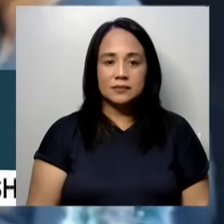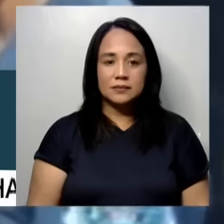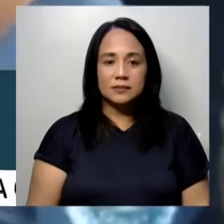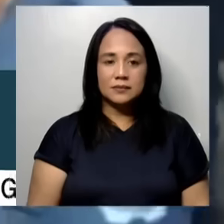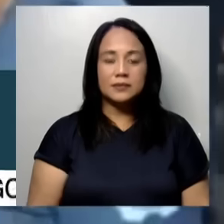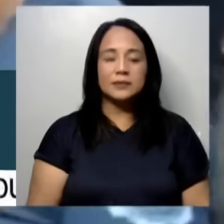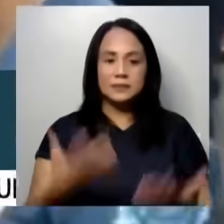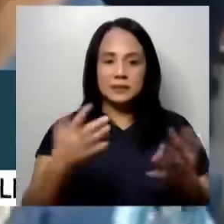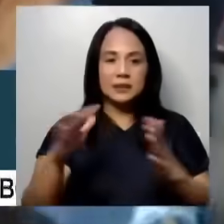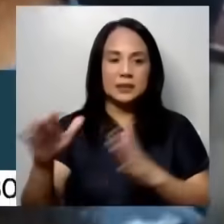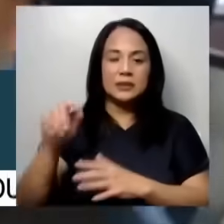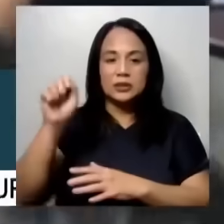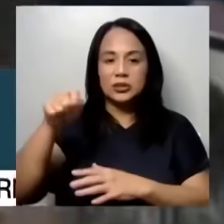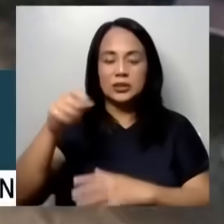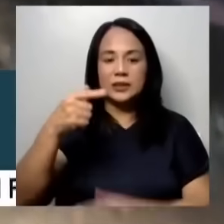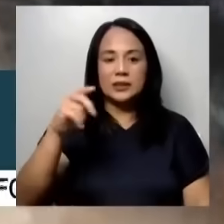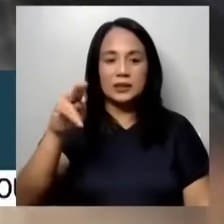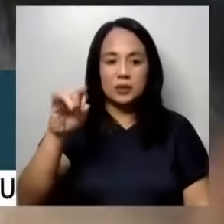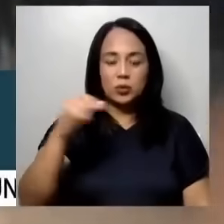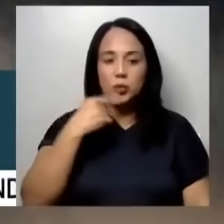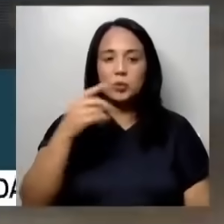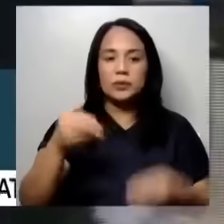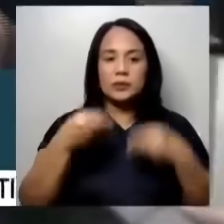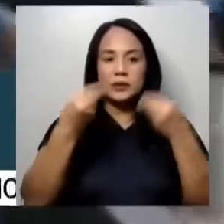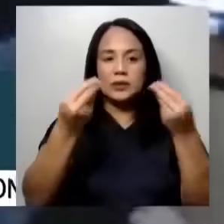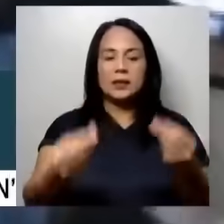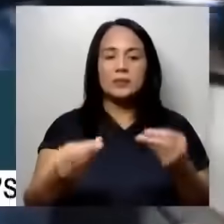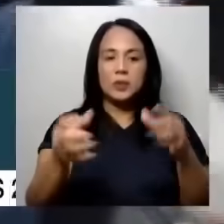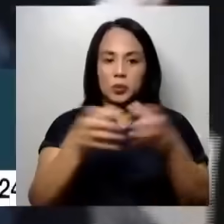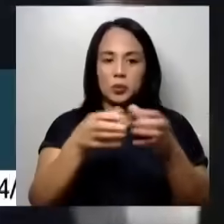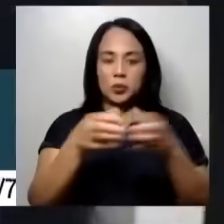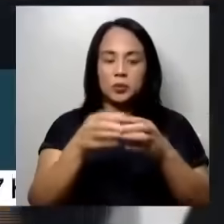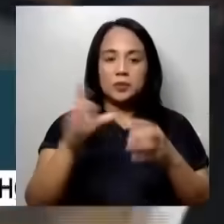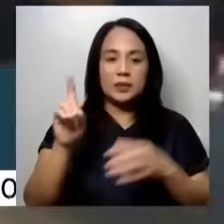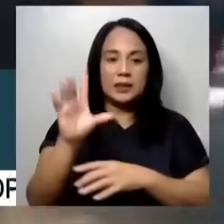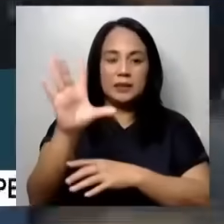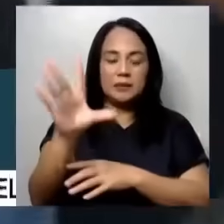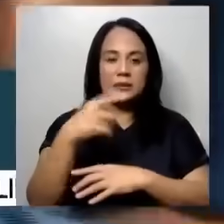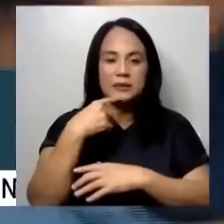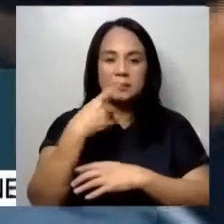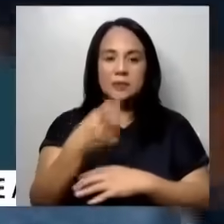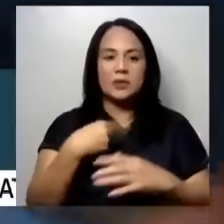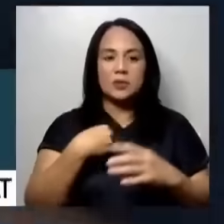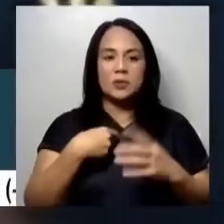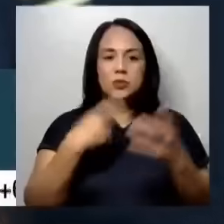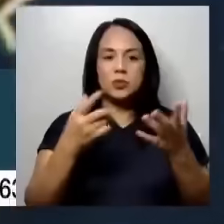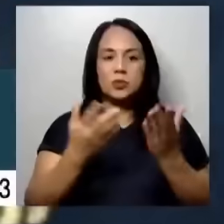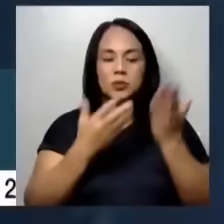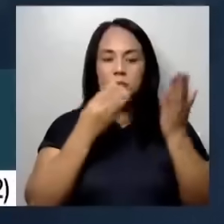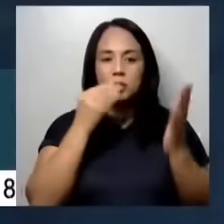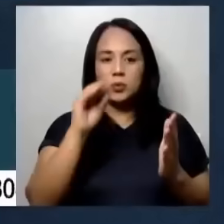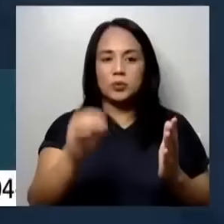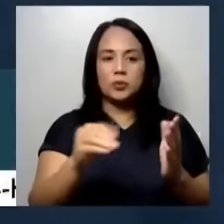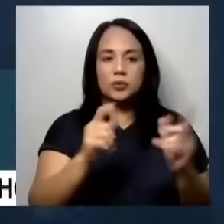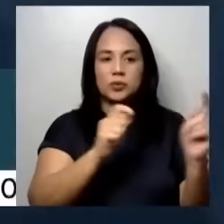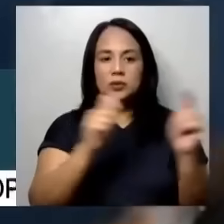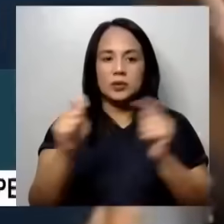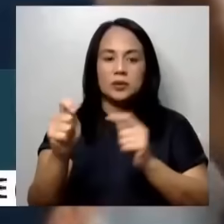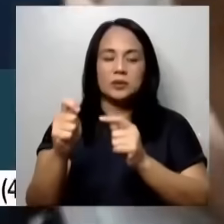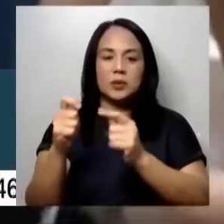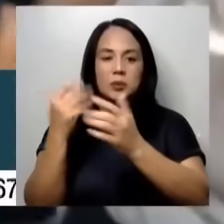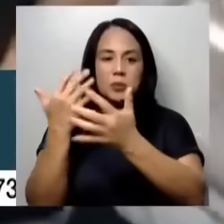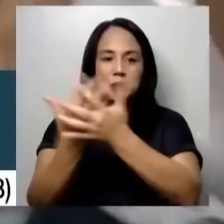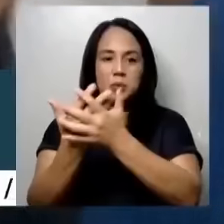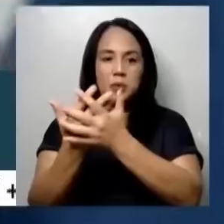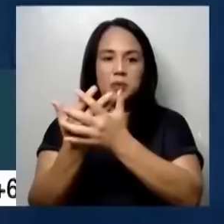Meanwhile, Judge Henner Hito also granted the Camp of de Lima's manifestation with urgent motion to issue order to transfer custody of inmates for their